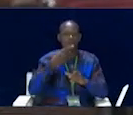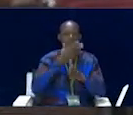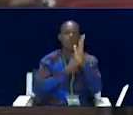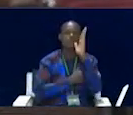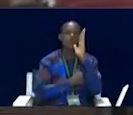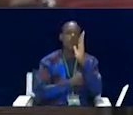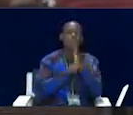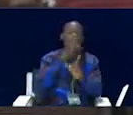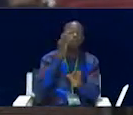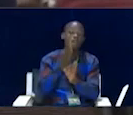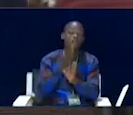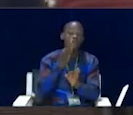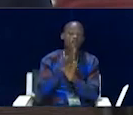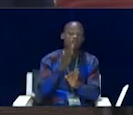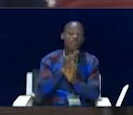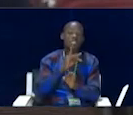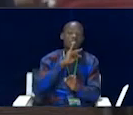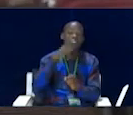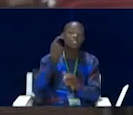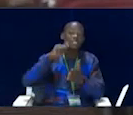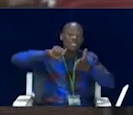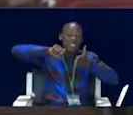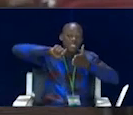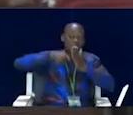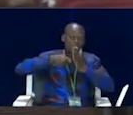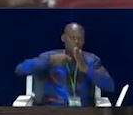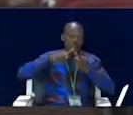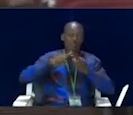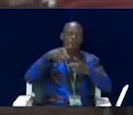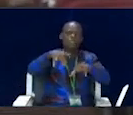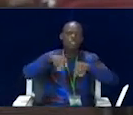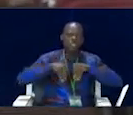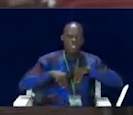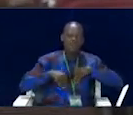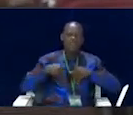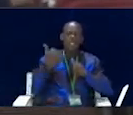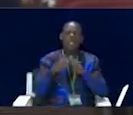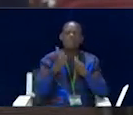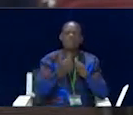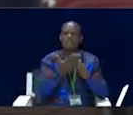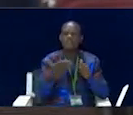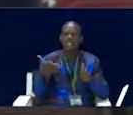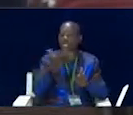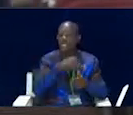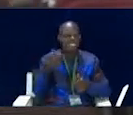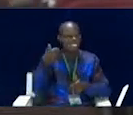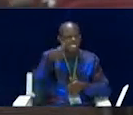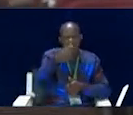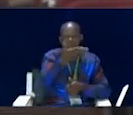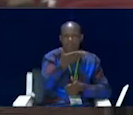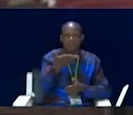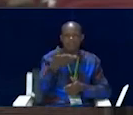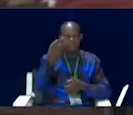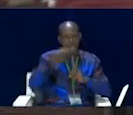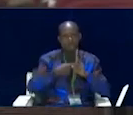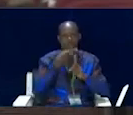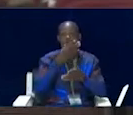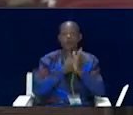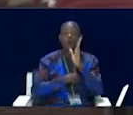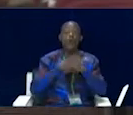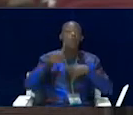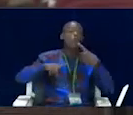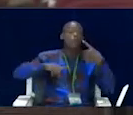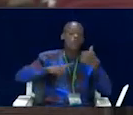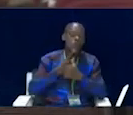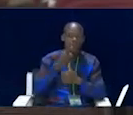the key to receiving anything and everything from God. When you come to God, you must